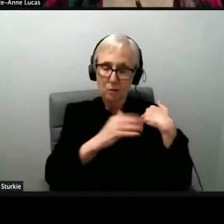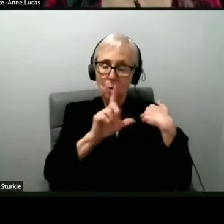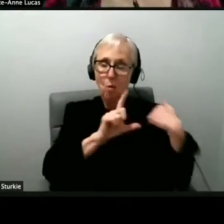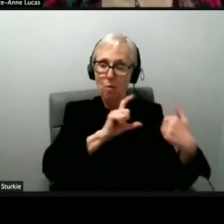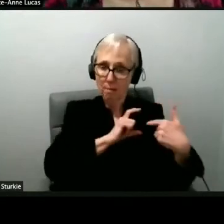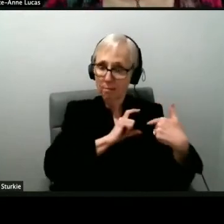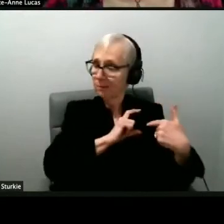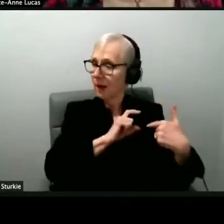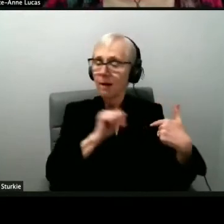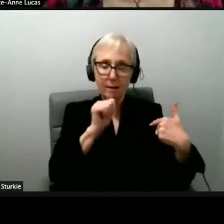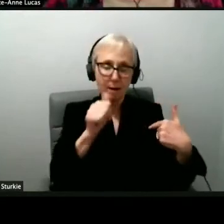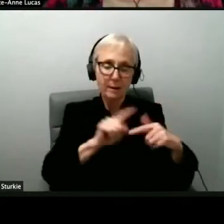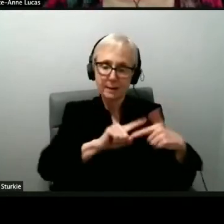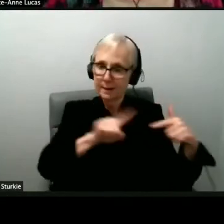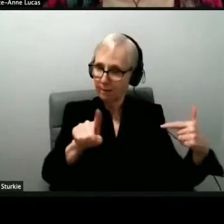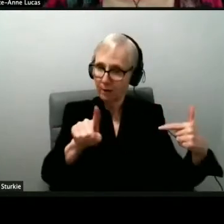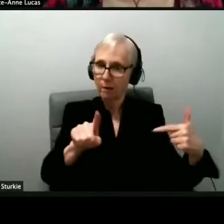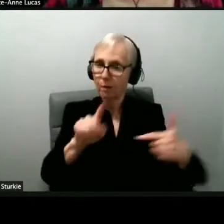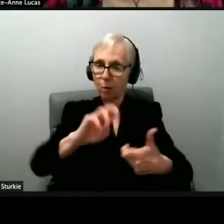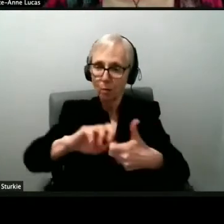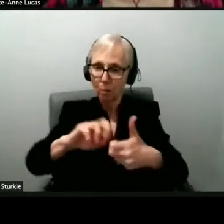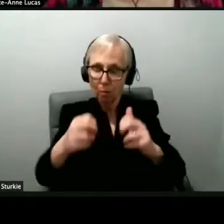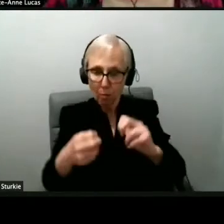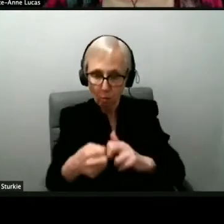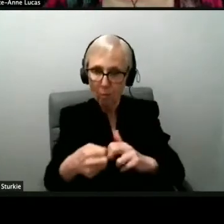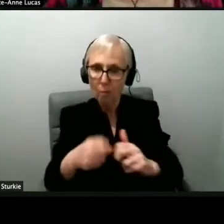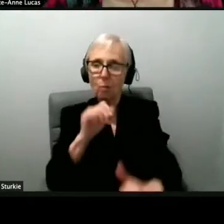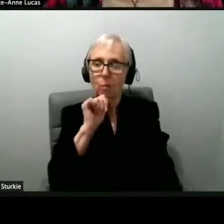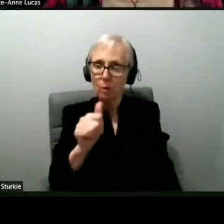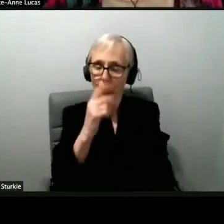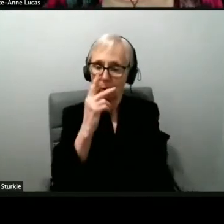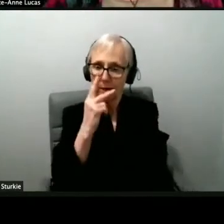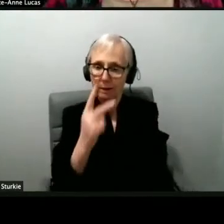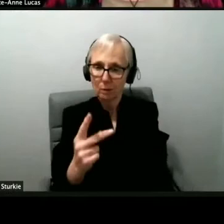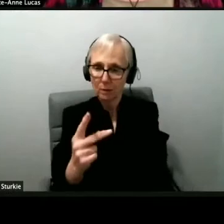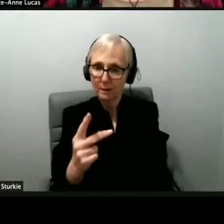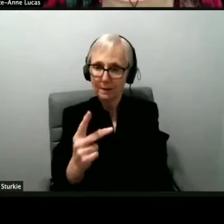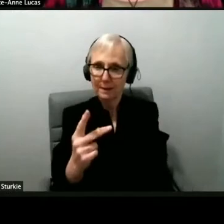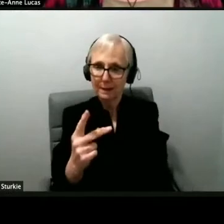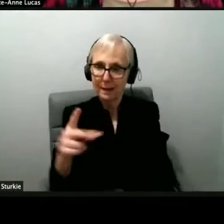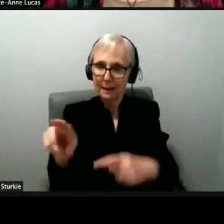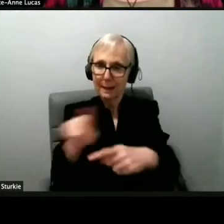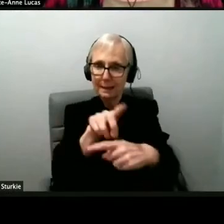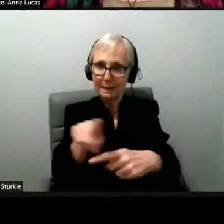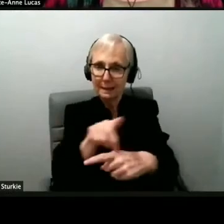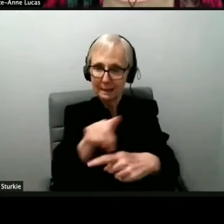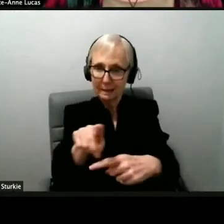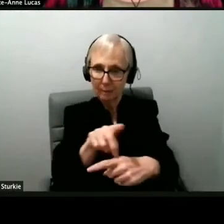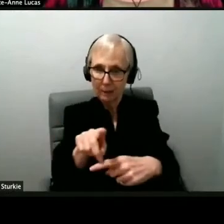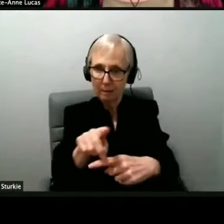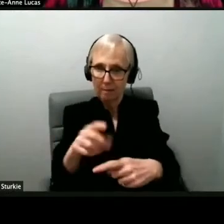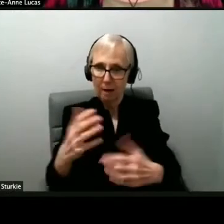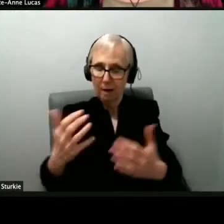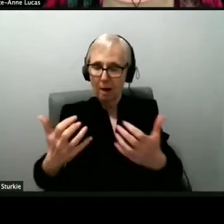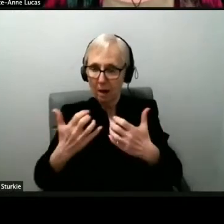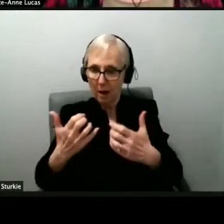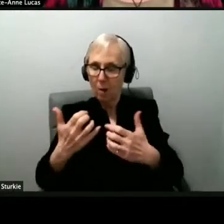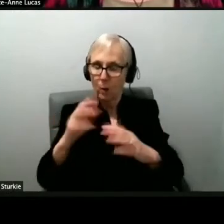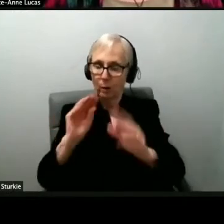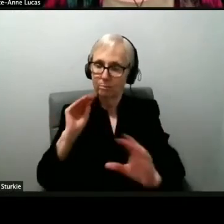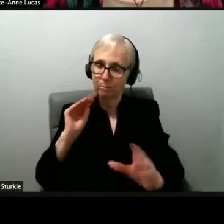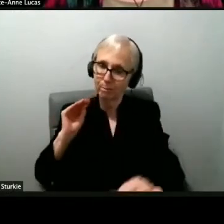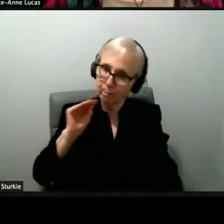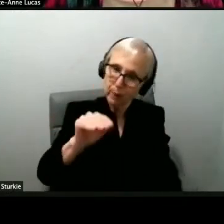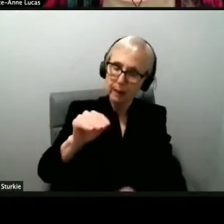no different. I think the problem that we have is the fact that we don't see any discipline, right? So I want to put the word discipline